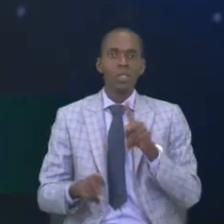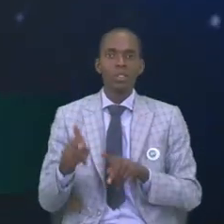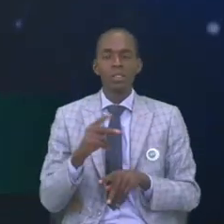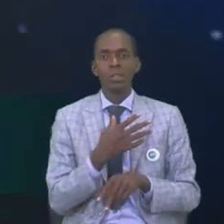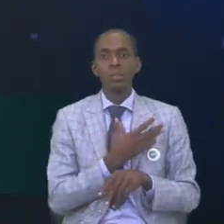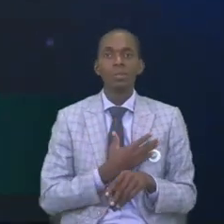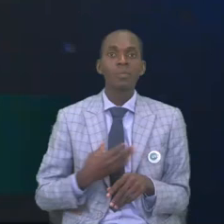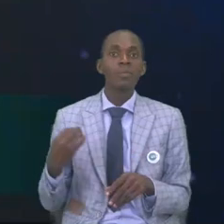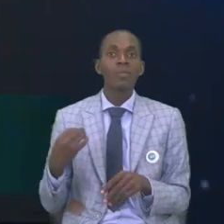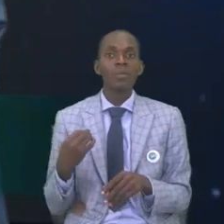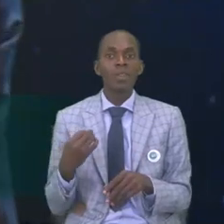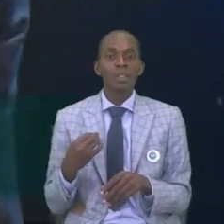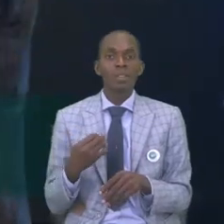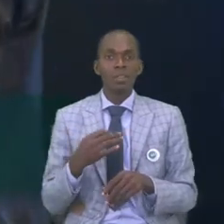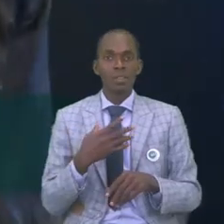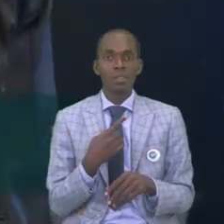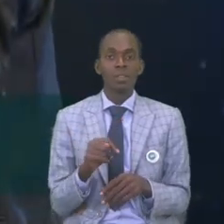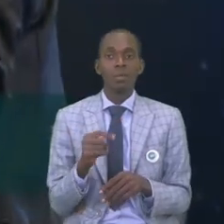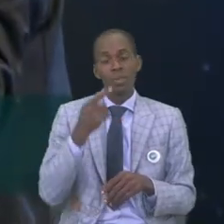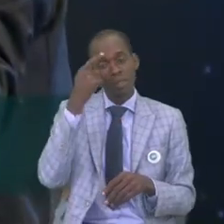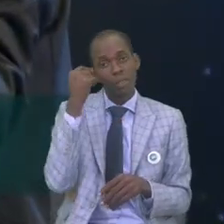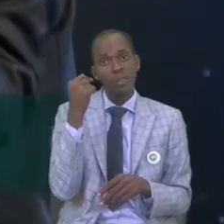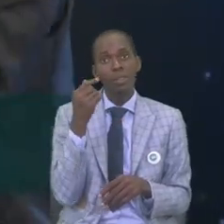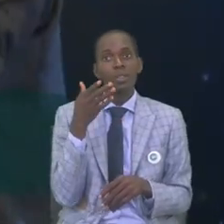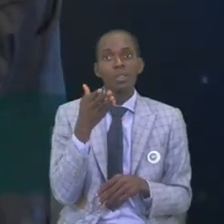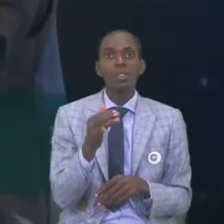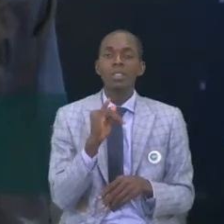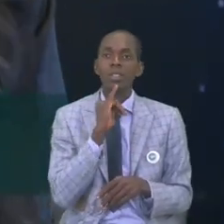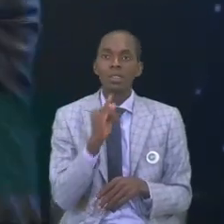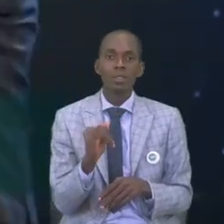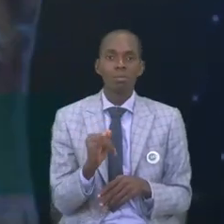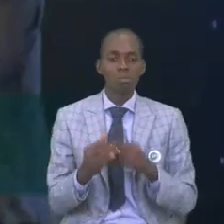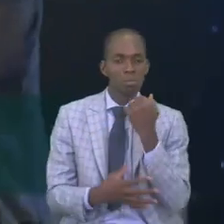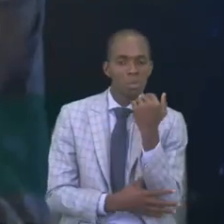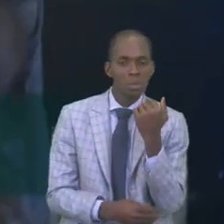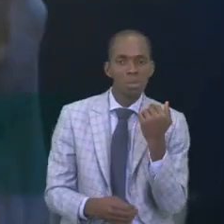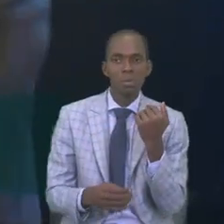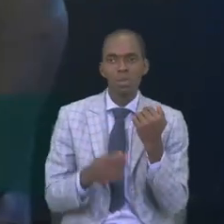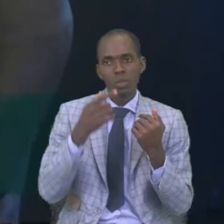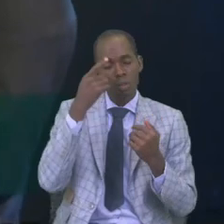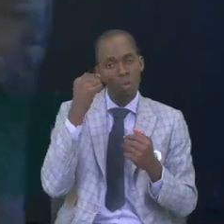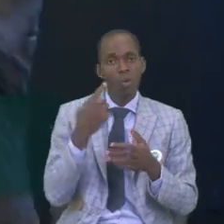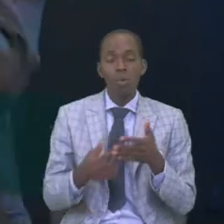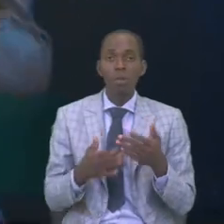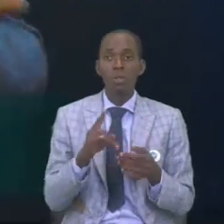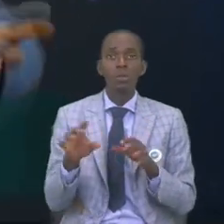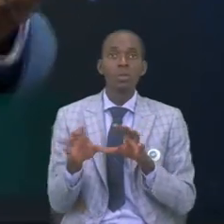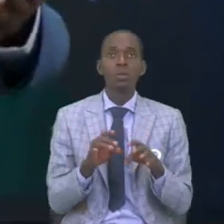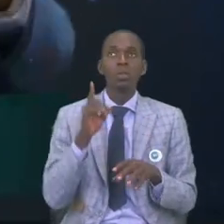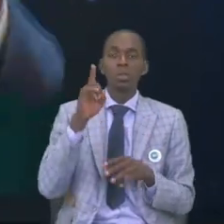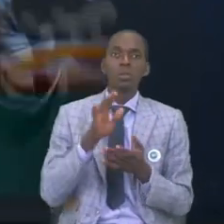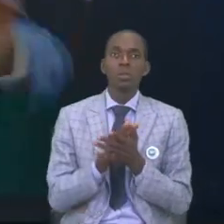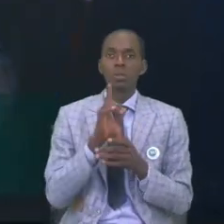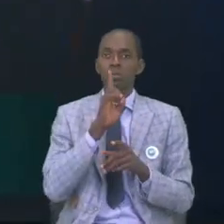does not accuse the sinners because there is property, there is people, and whatever they do, he keeps quiet. But when